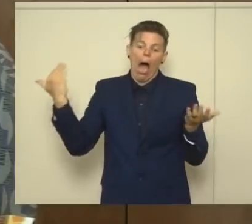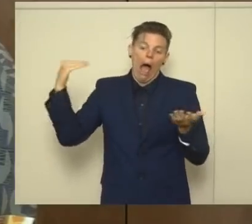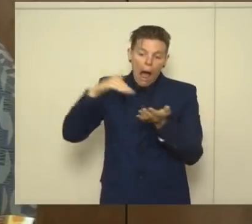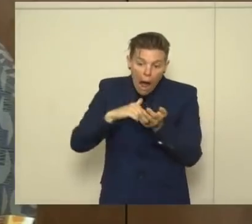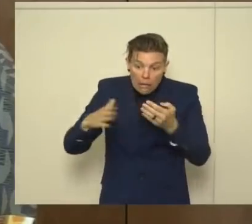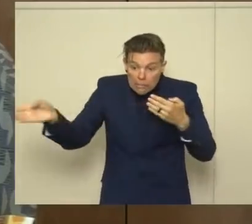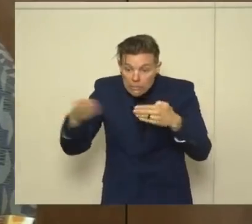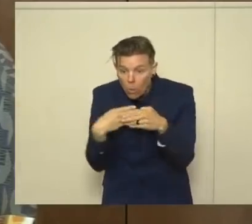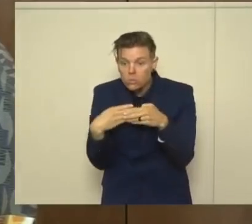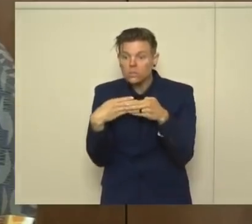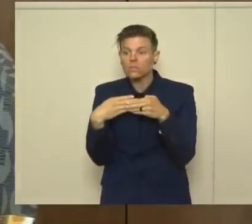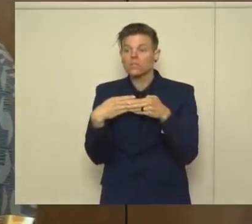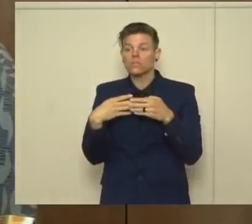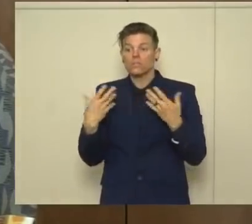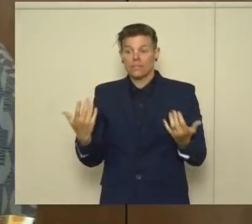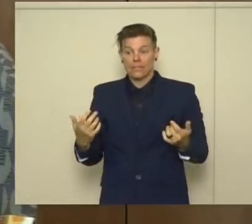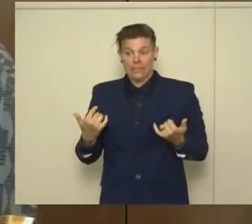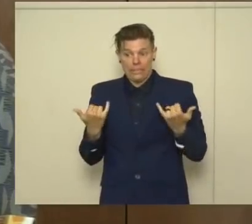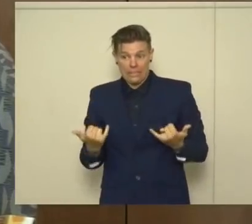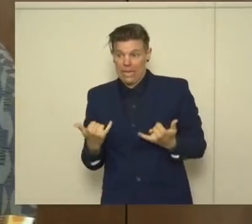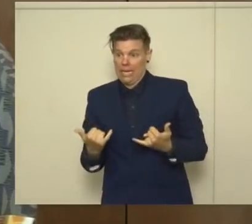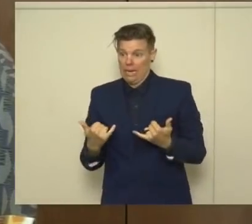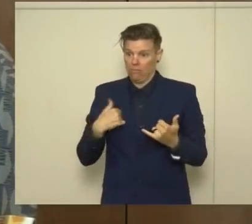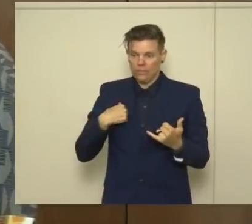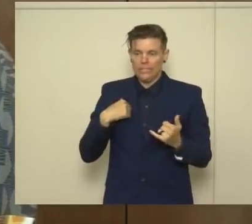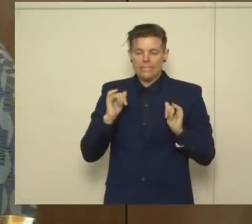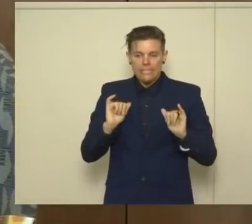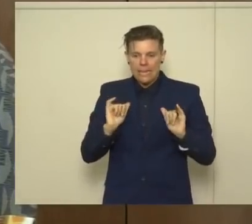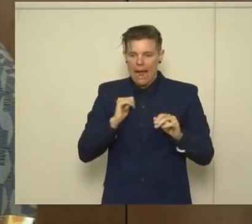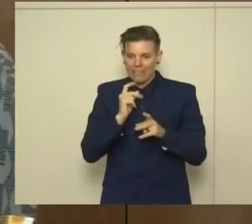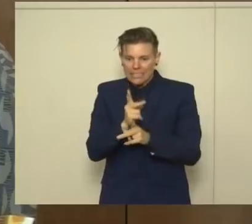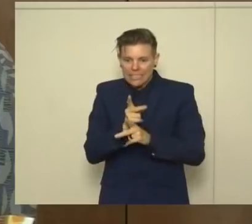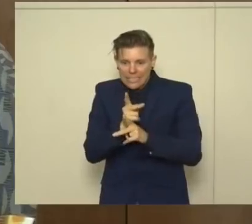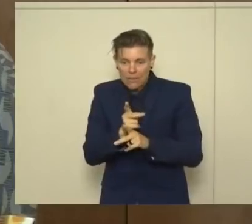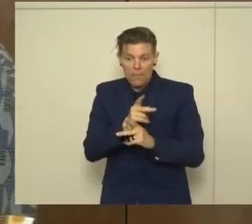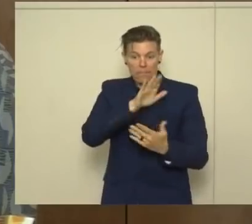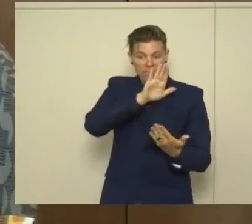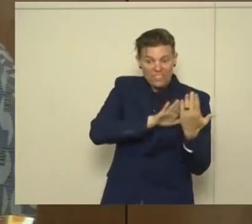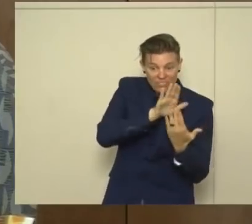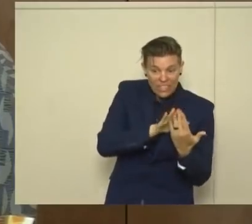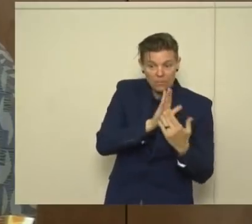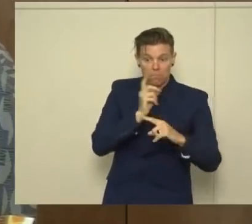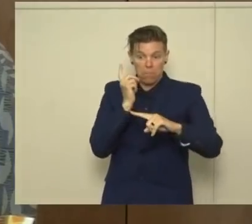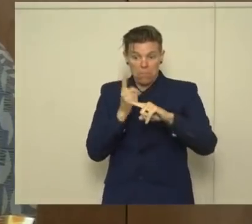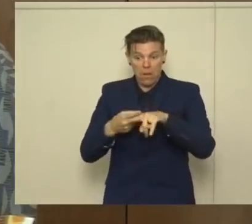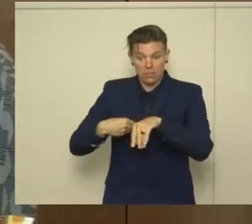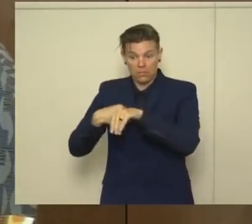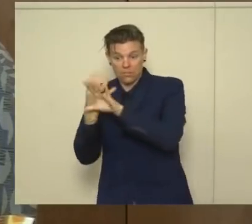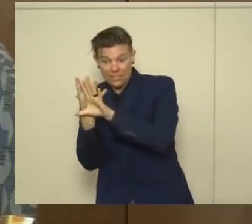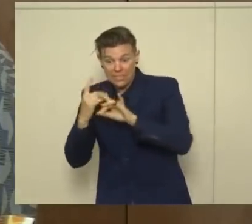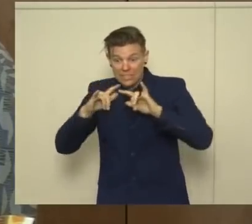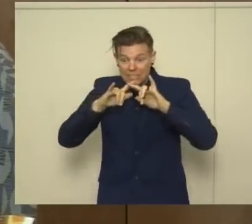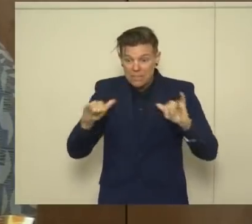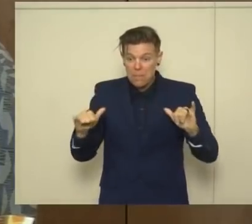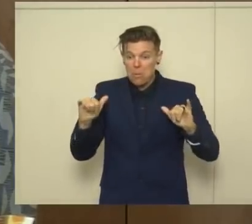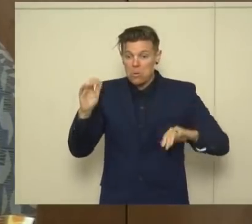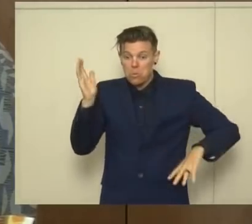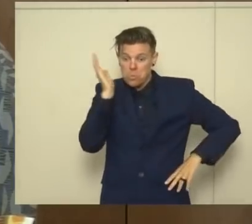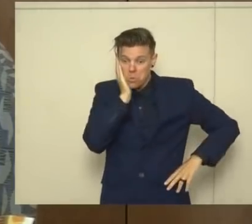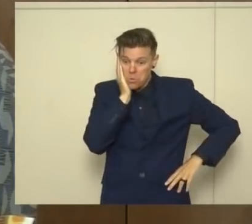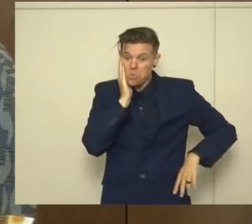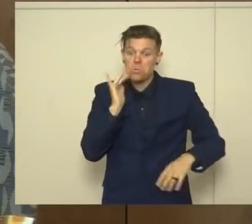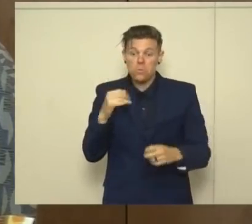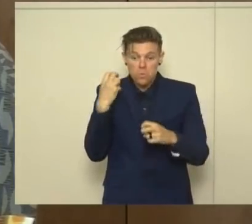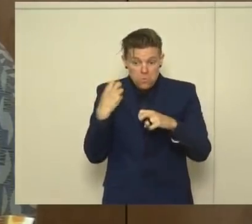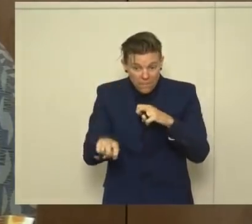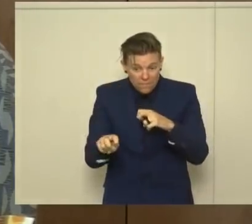and distance learning. It is really tough. And so I do ask this of all